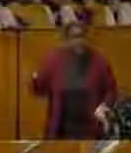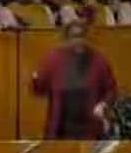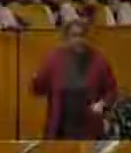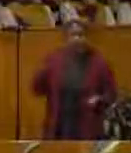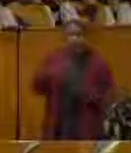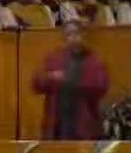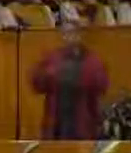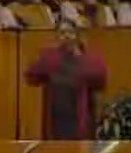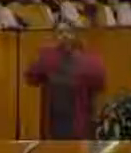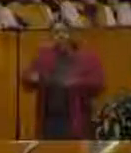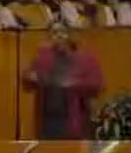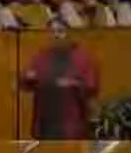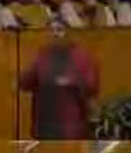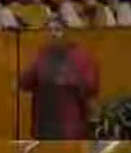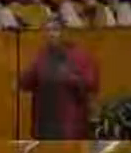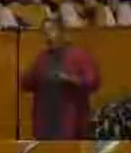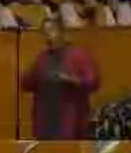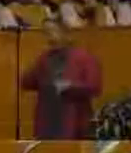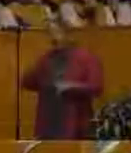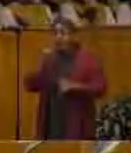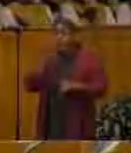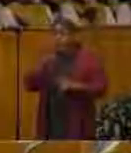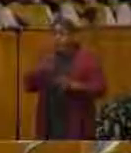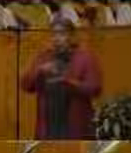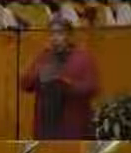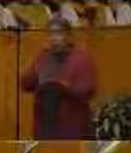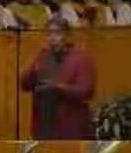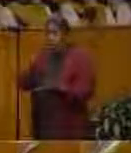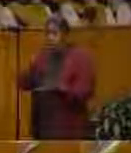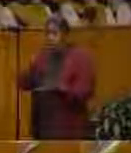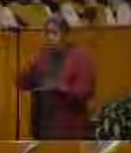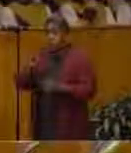Watch what happens if you don't pay your dues.